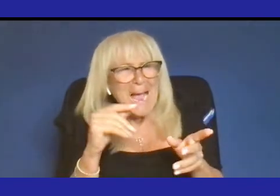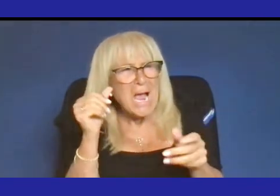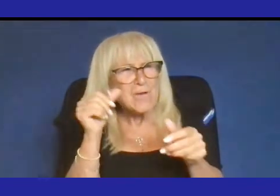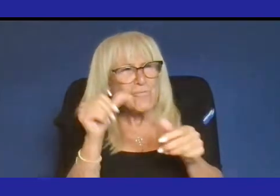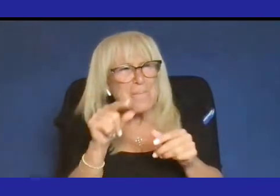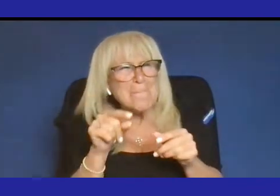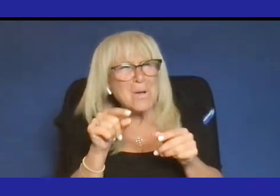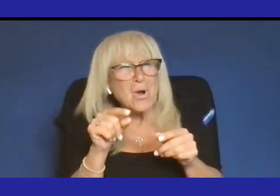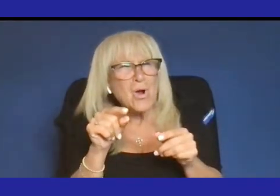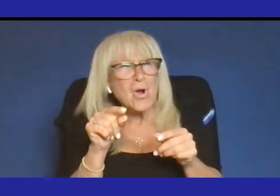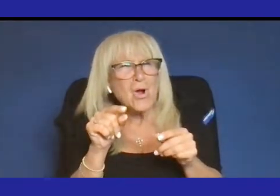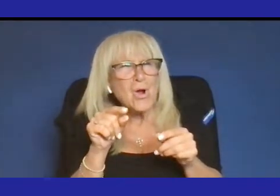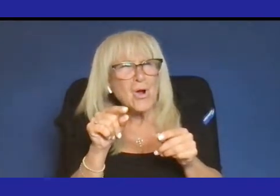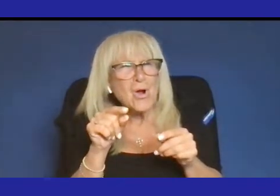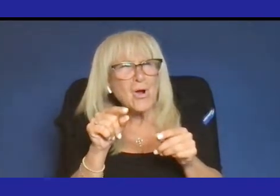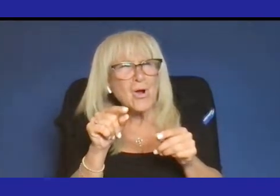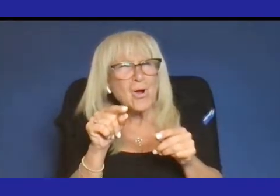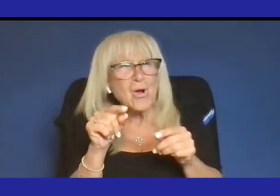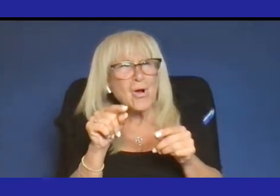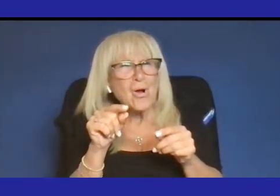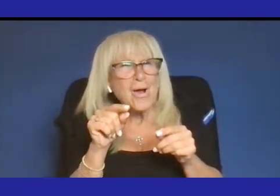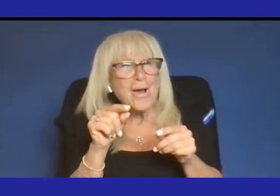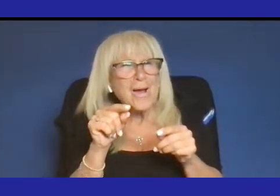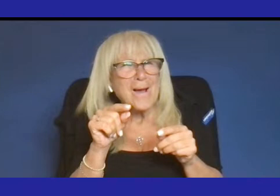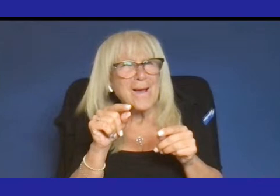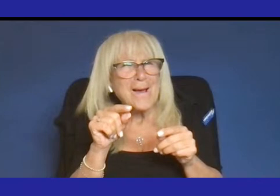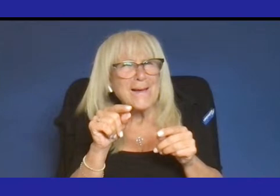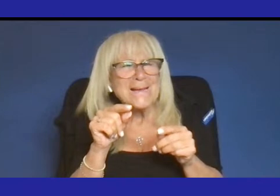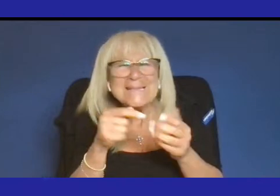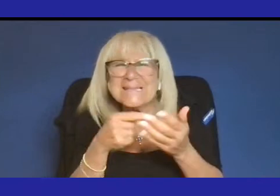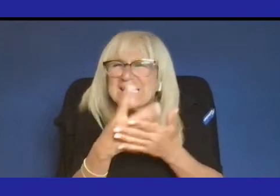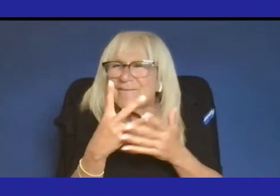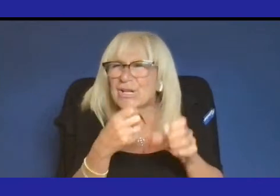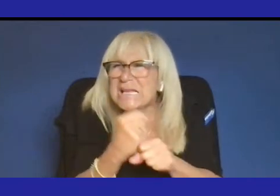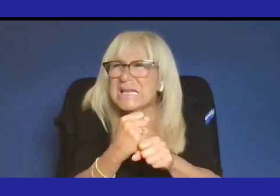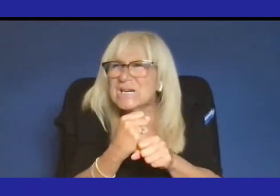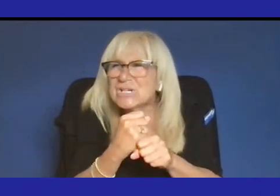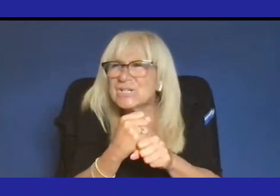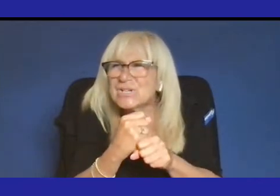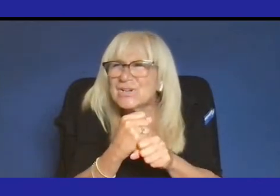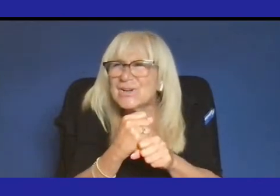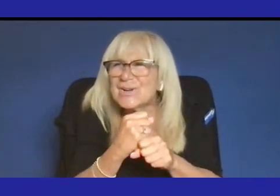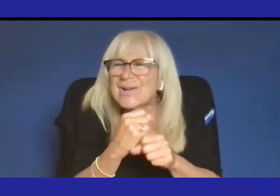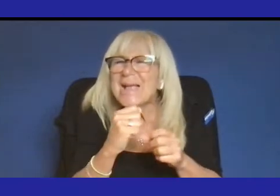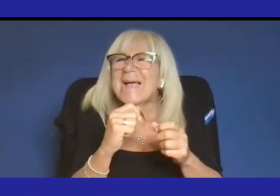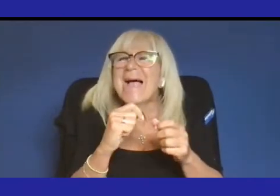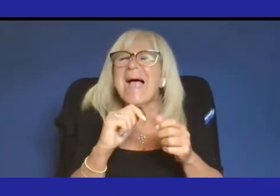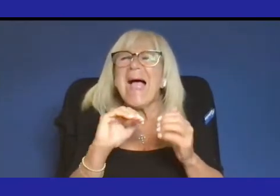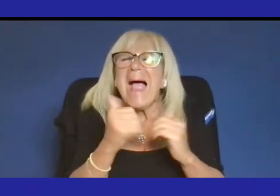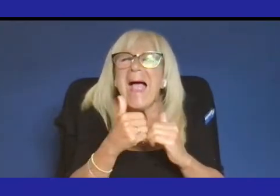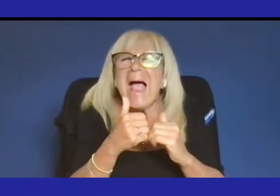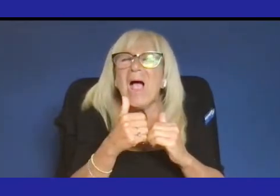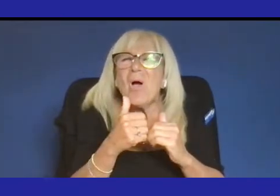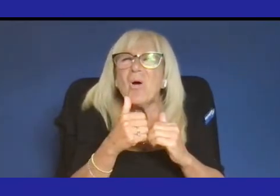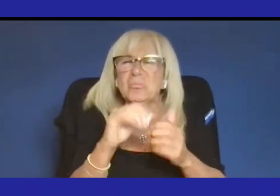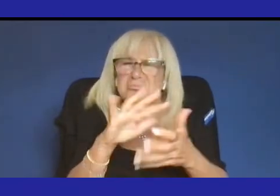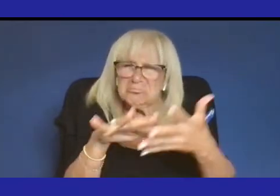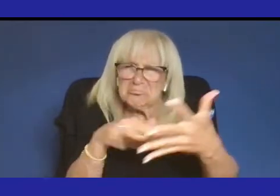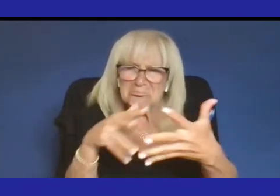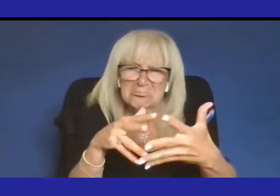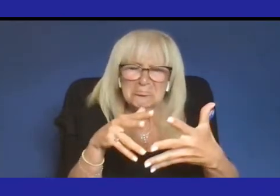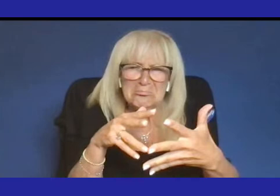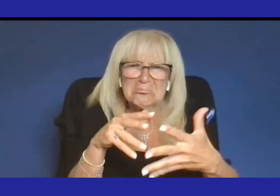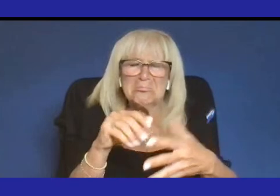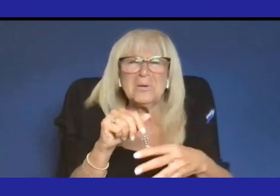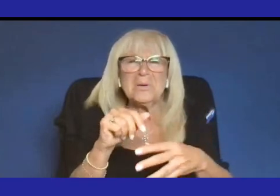be, well, was it several years, and then how was it mapped out? I mean, just a rough, we were looking to